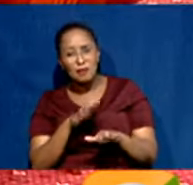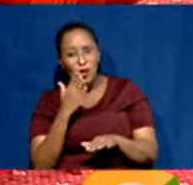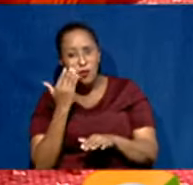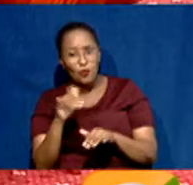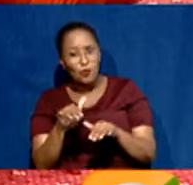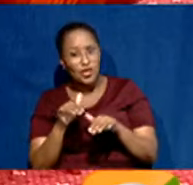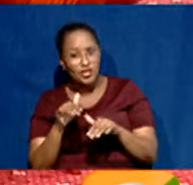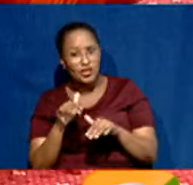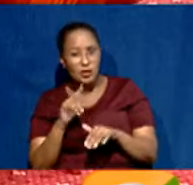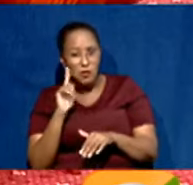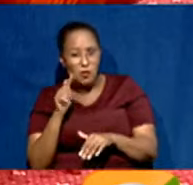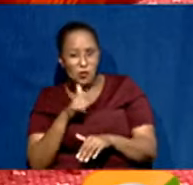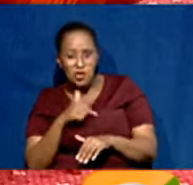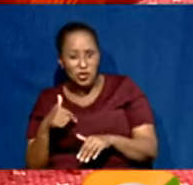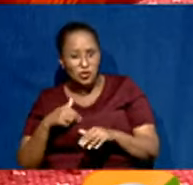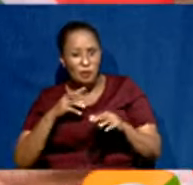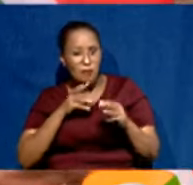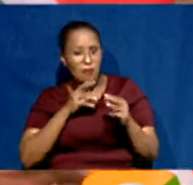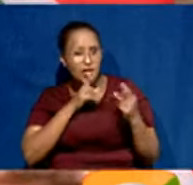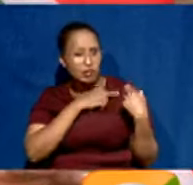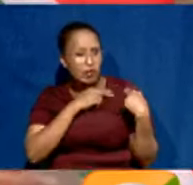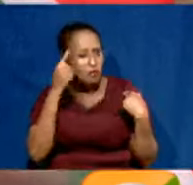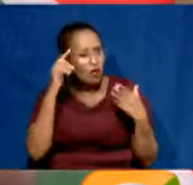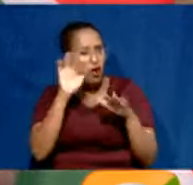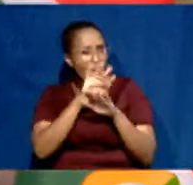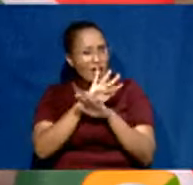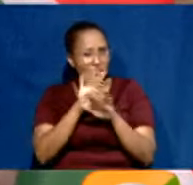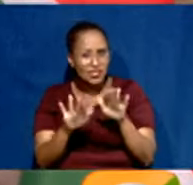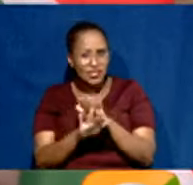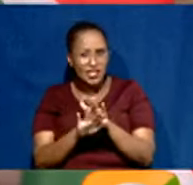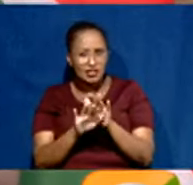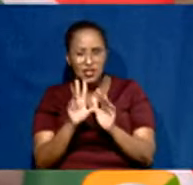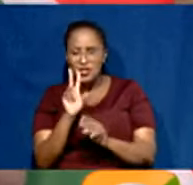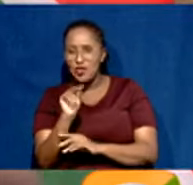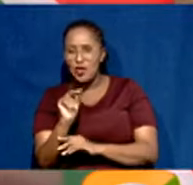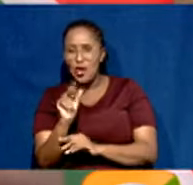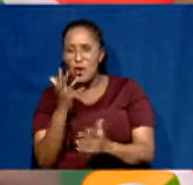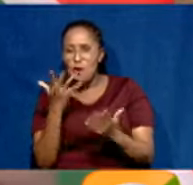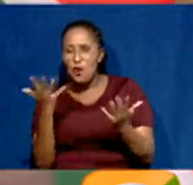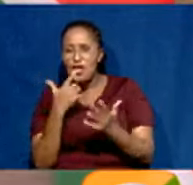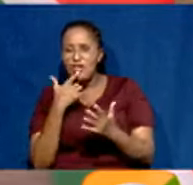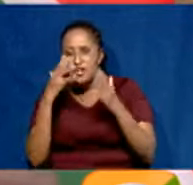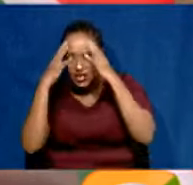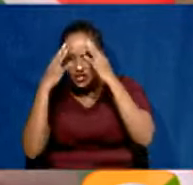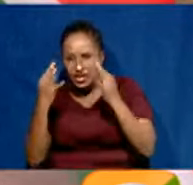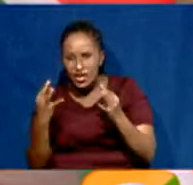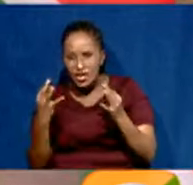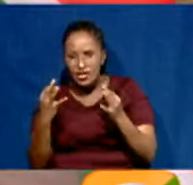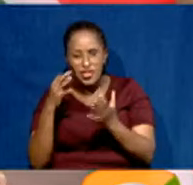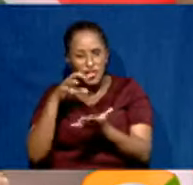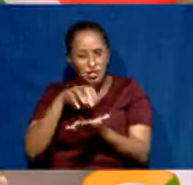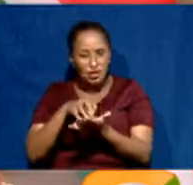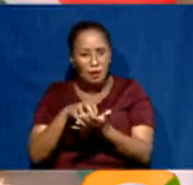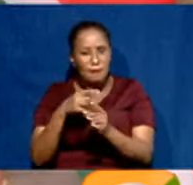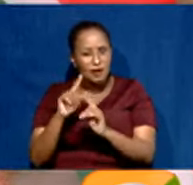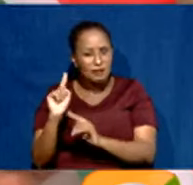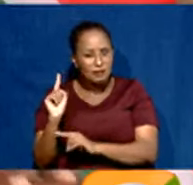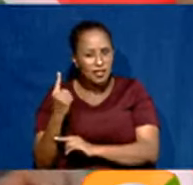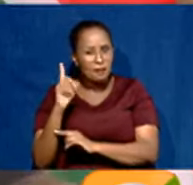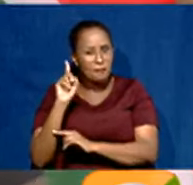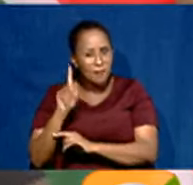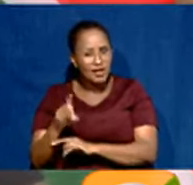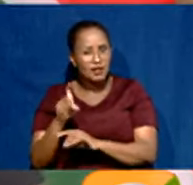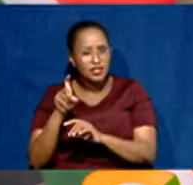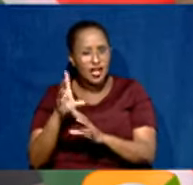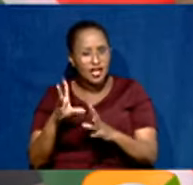we are not in charge of all the factors that will finally determine where we are going, let us give ourselves time. But